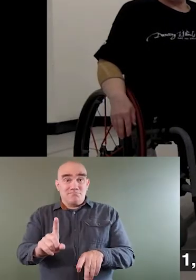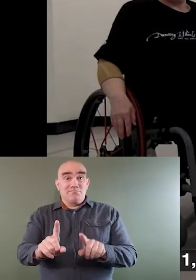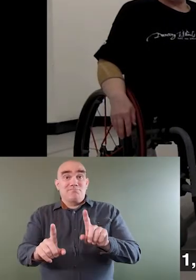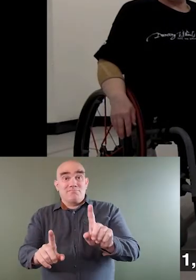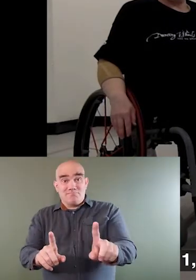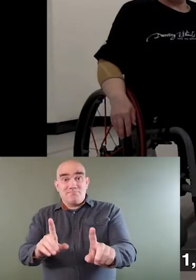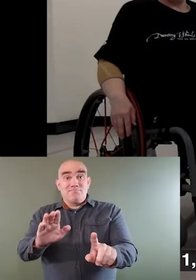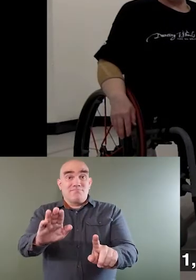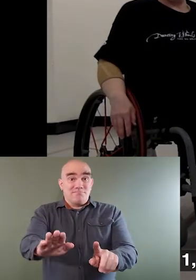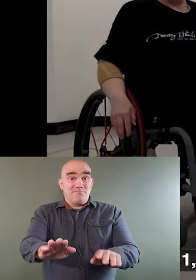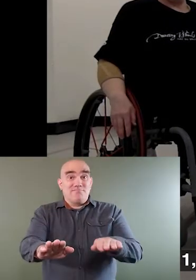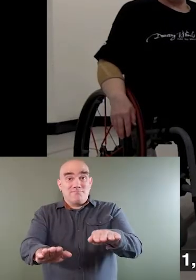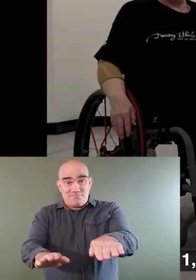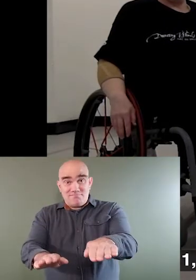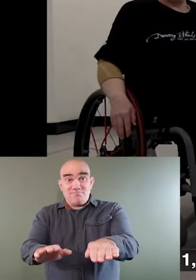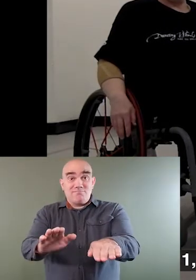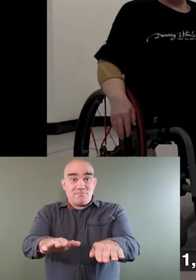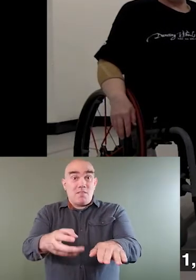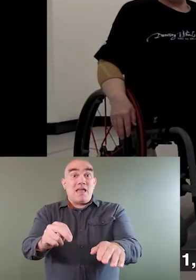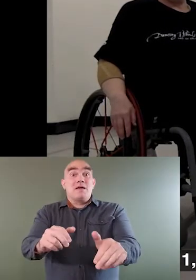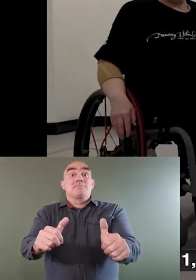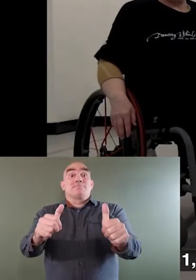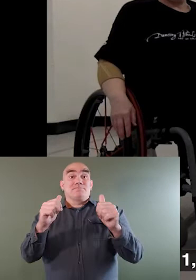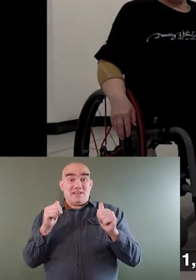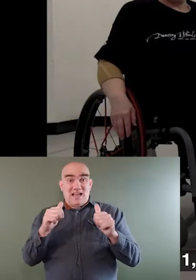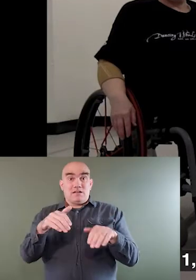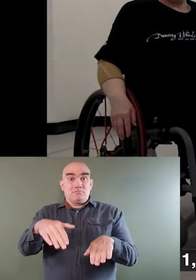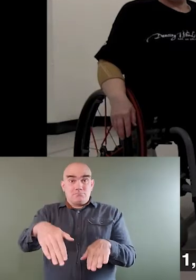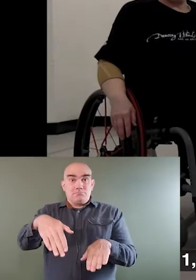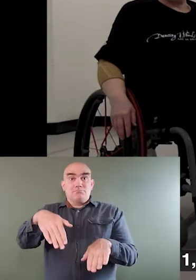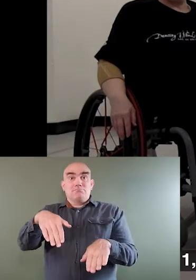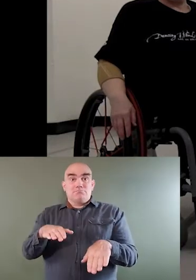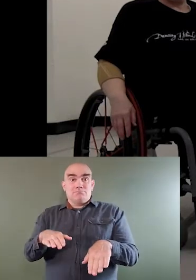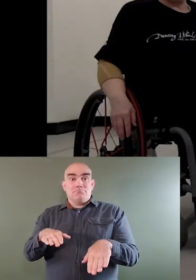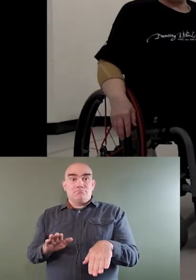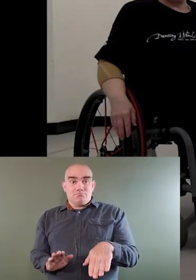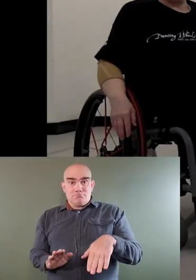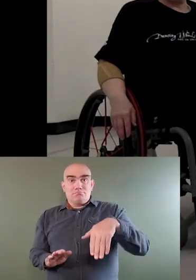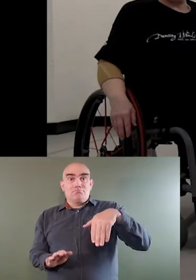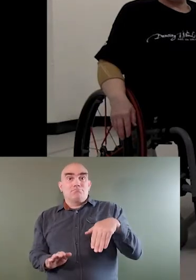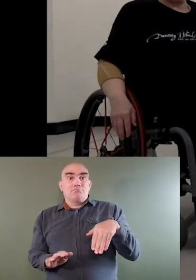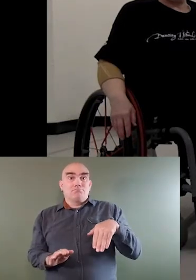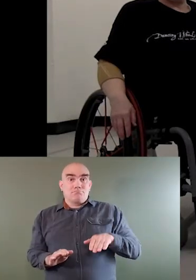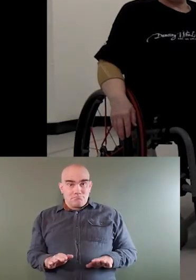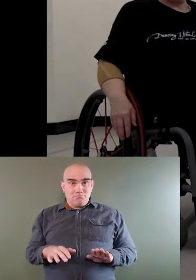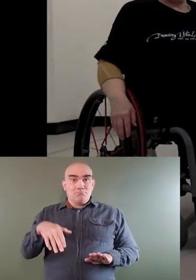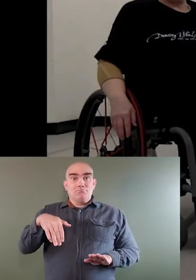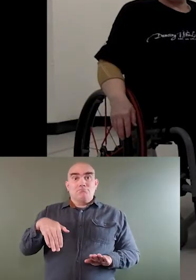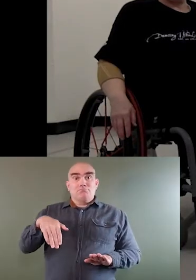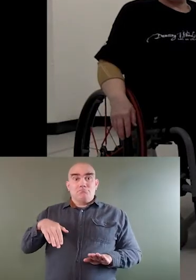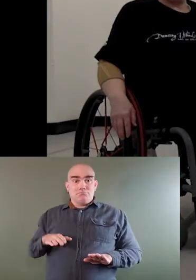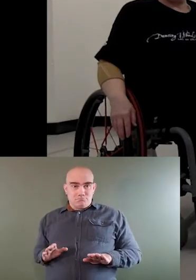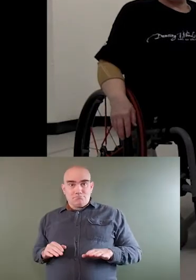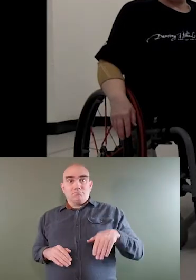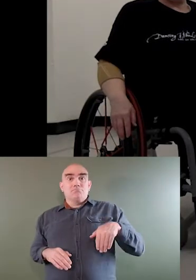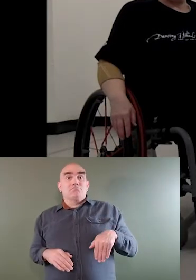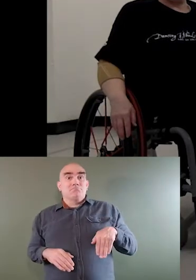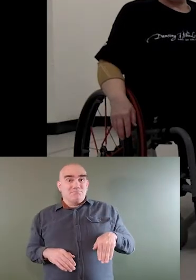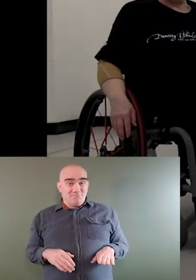2, 3, 4, and I can travel backwards. 1, 2,